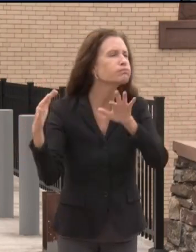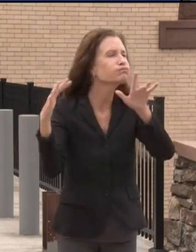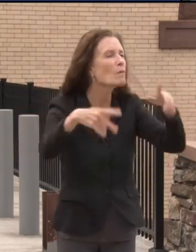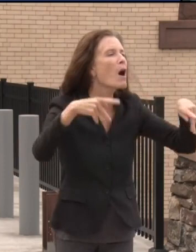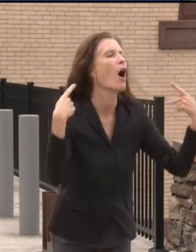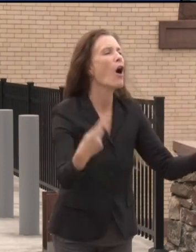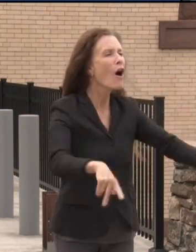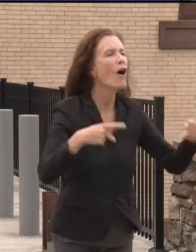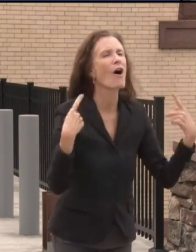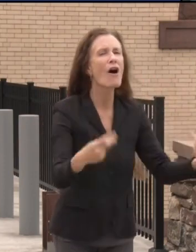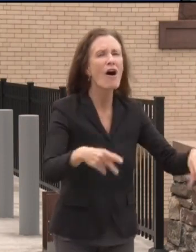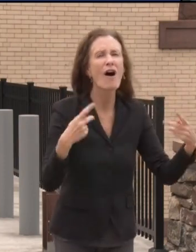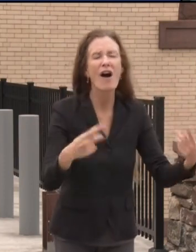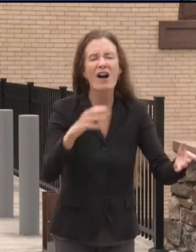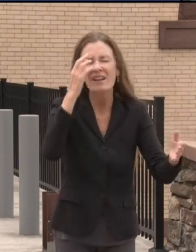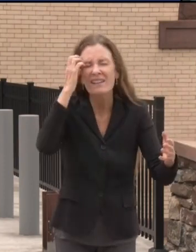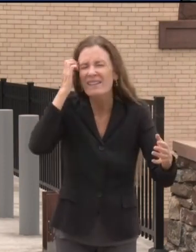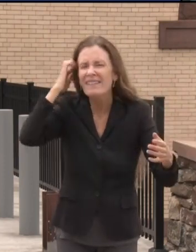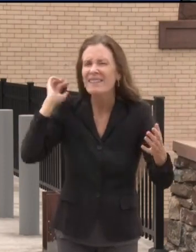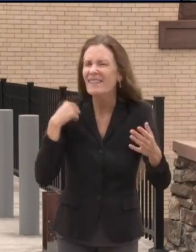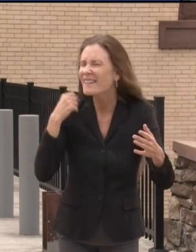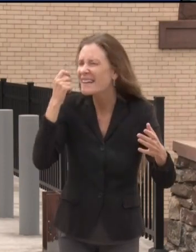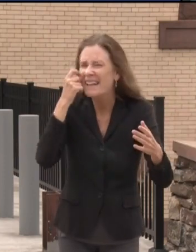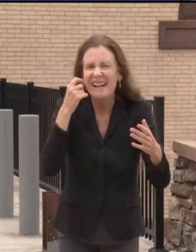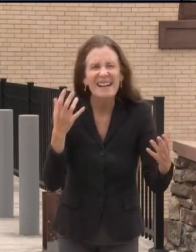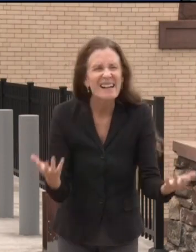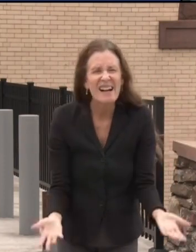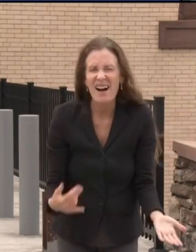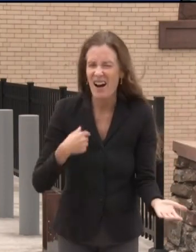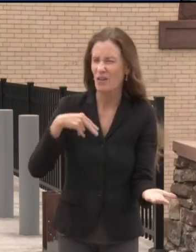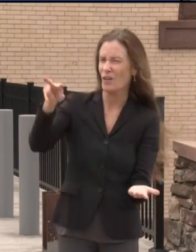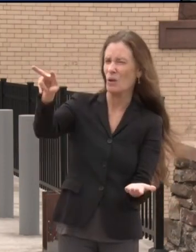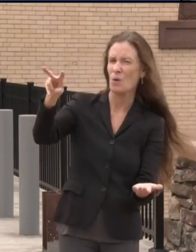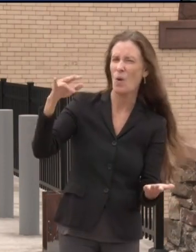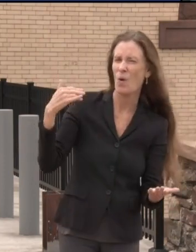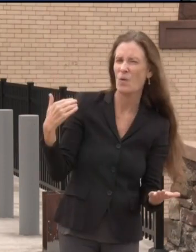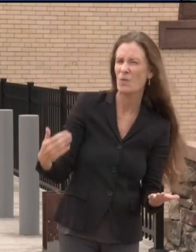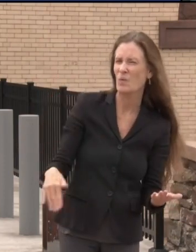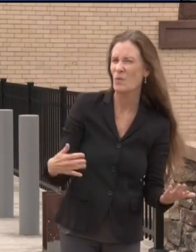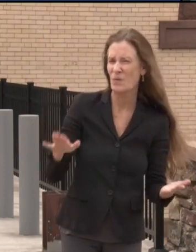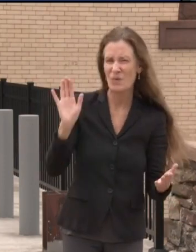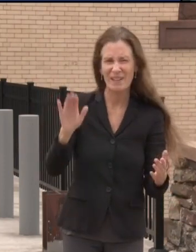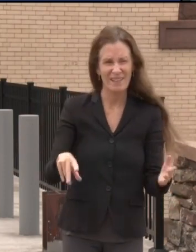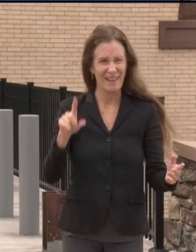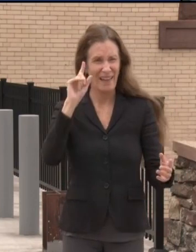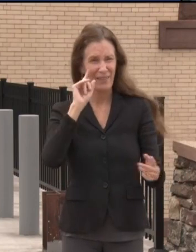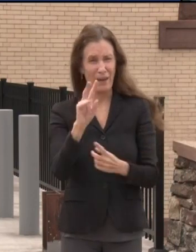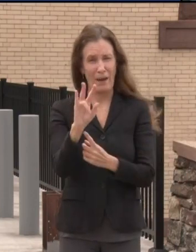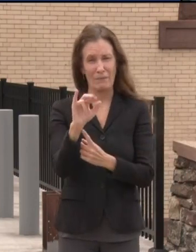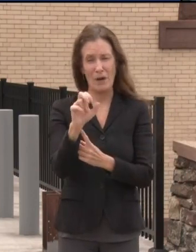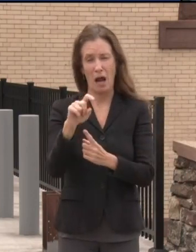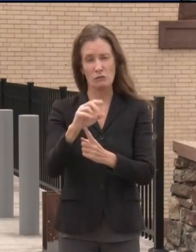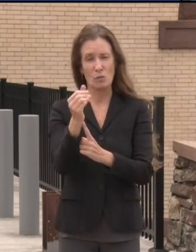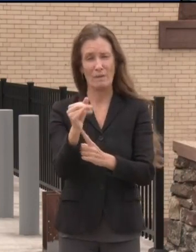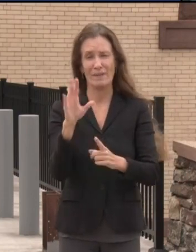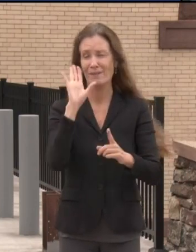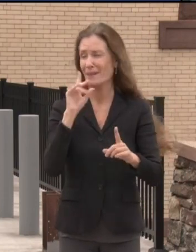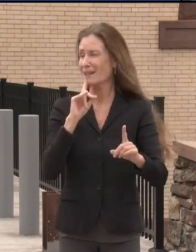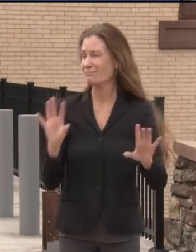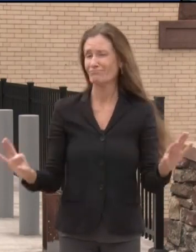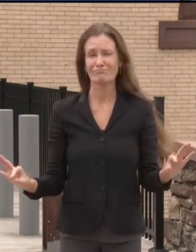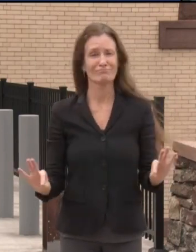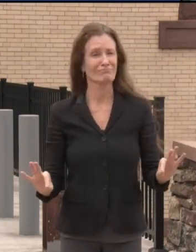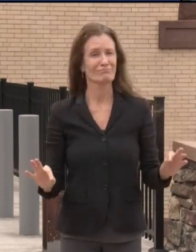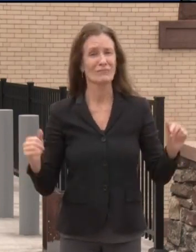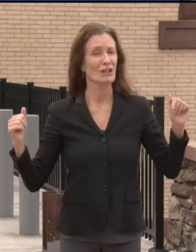Let's think about this. You know, is that really the right thing? That virus is out there waiting for you. Is that what you really want to do? And most of the students are